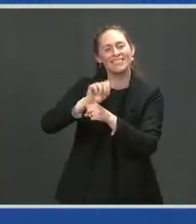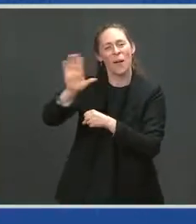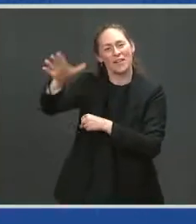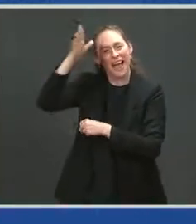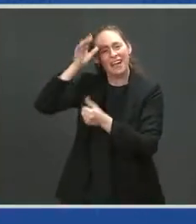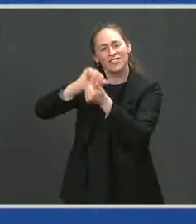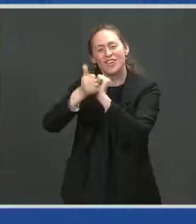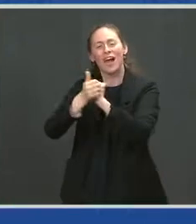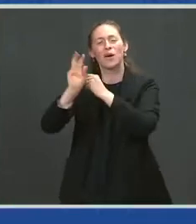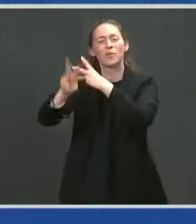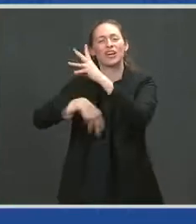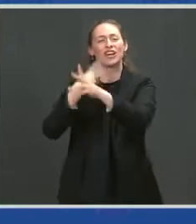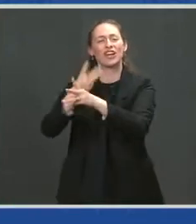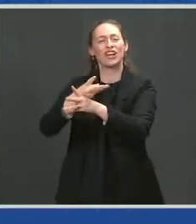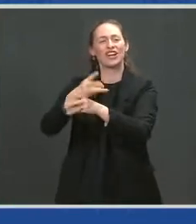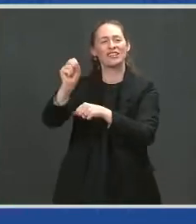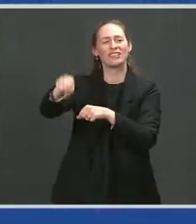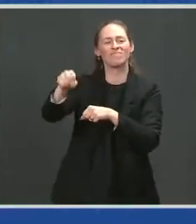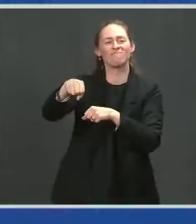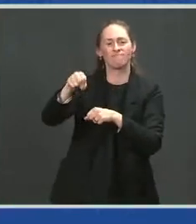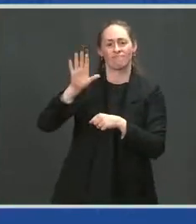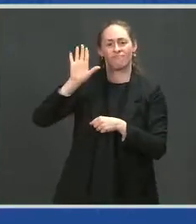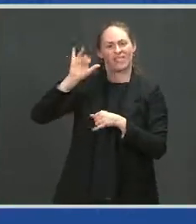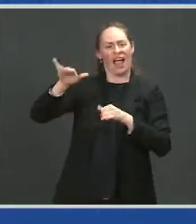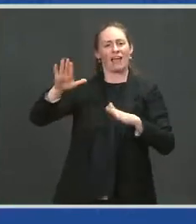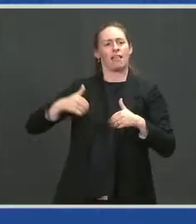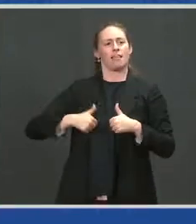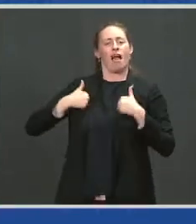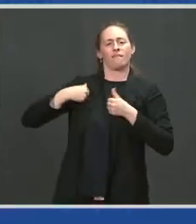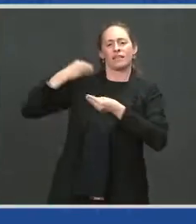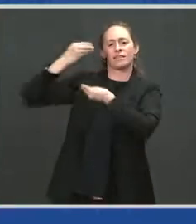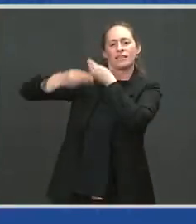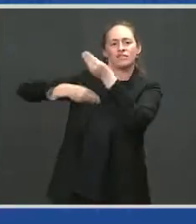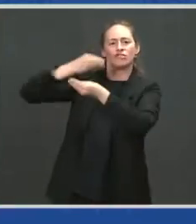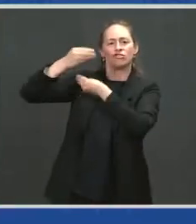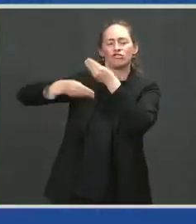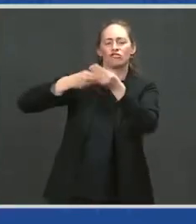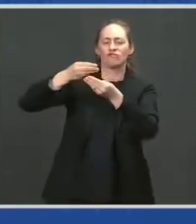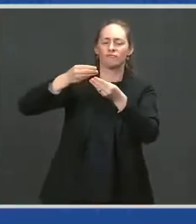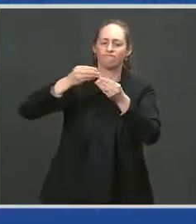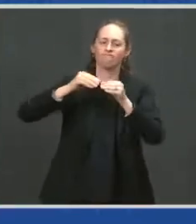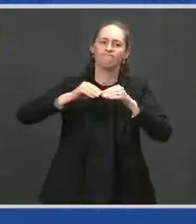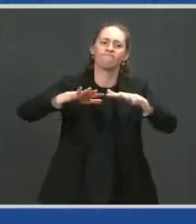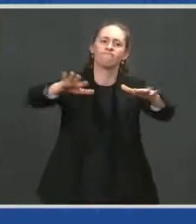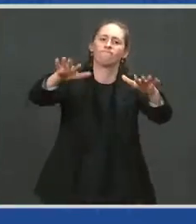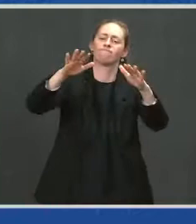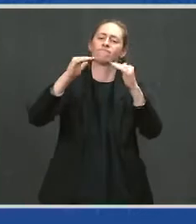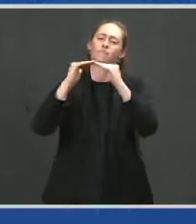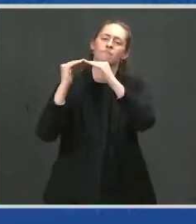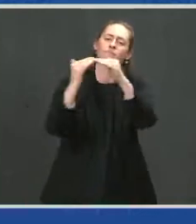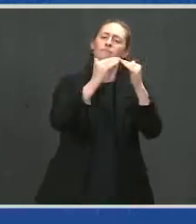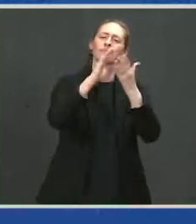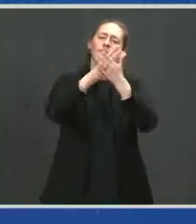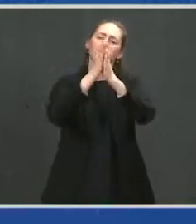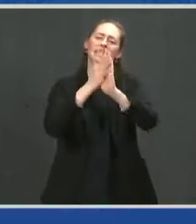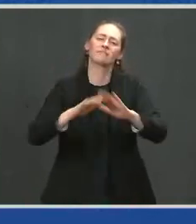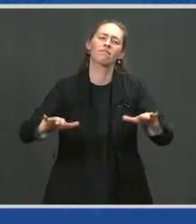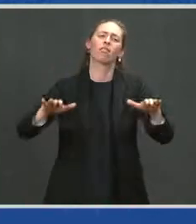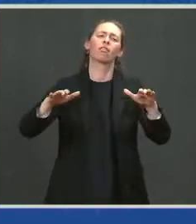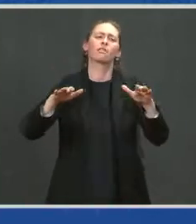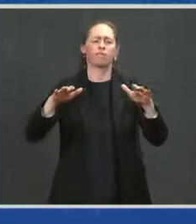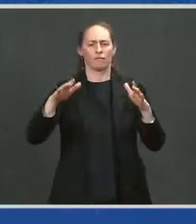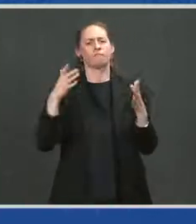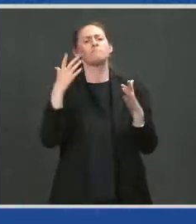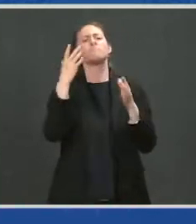Let that be his legacy, a legacy of peace, not violence, of justice. Peaceful expression of